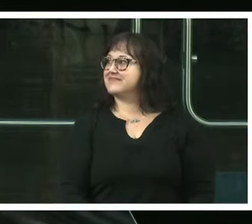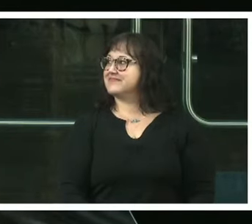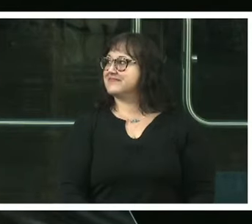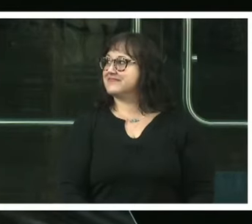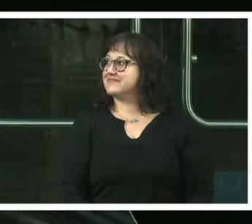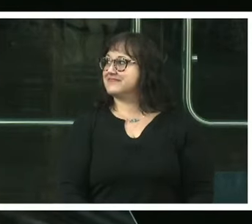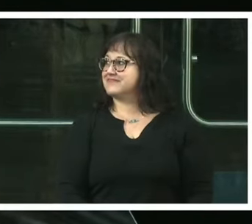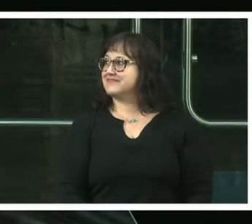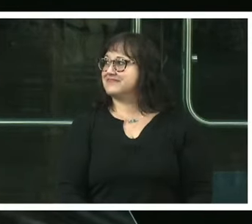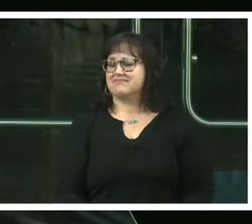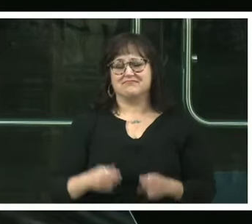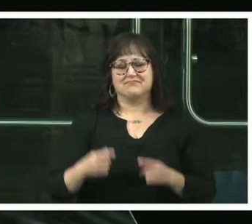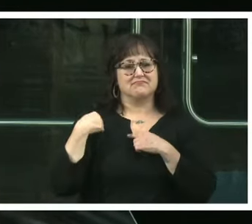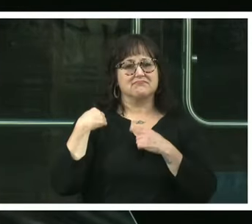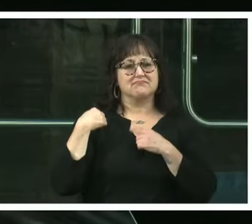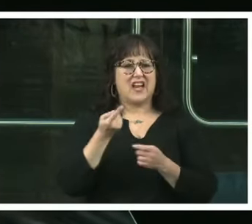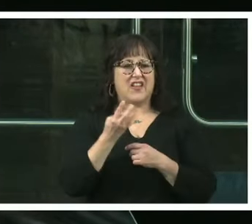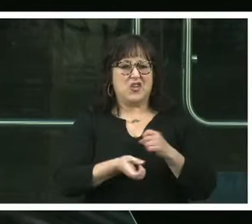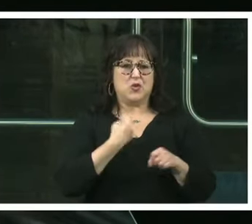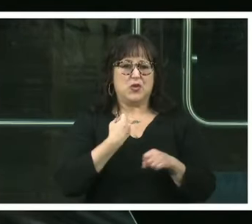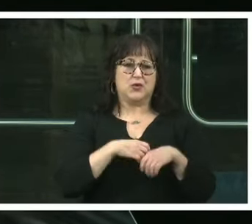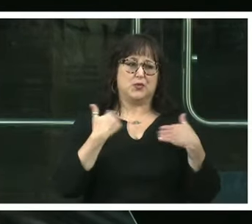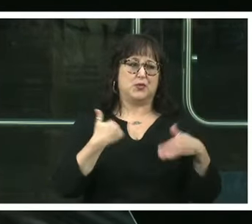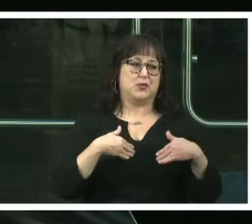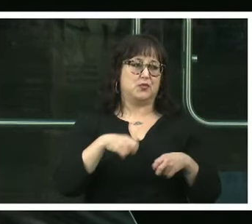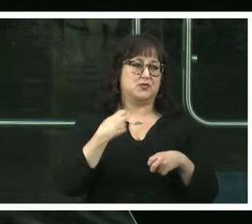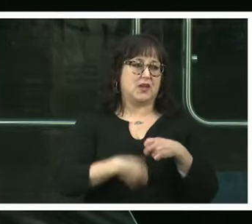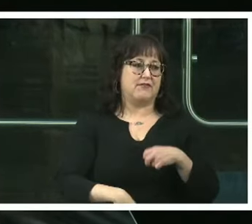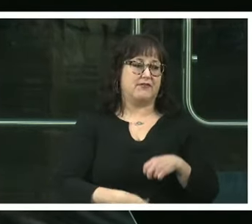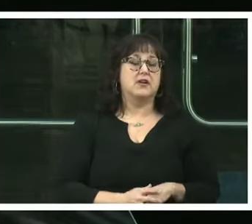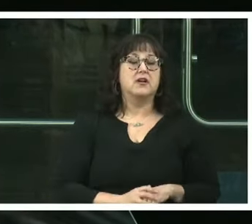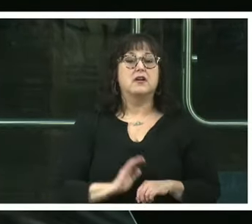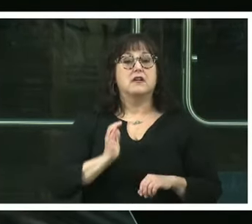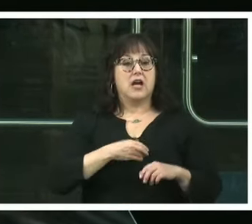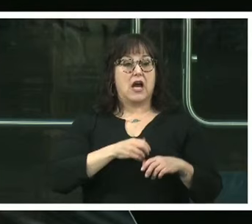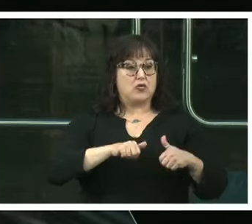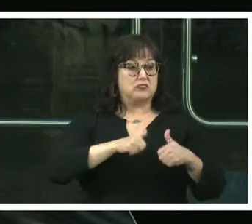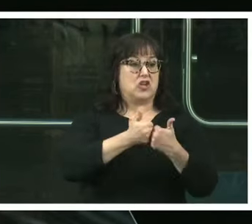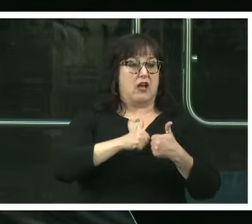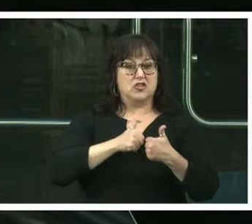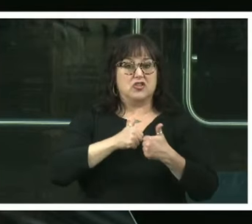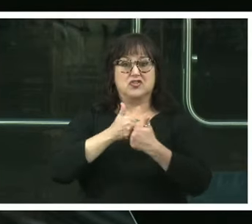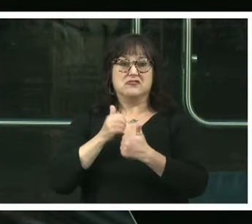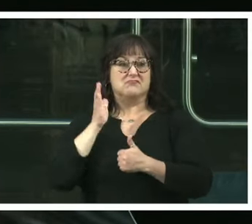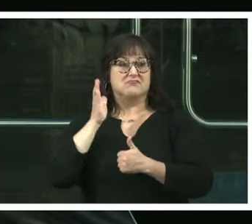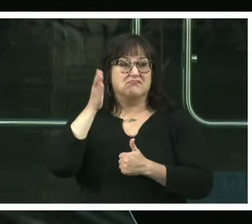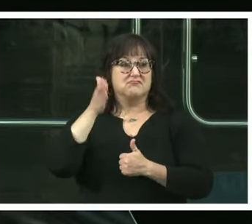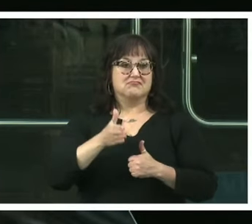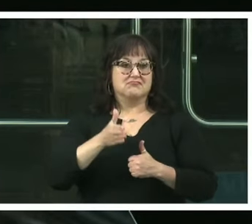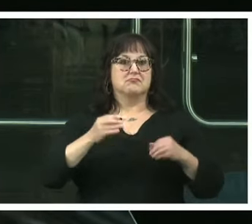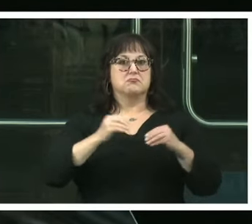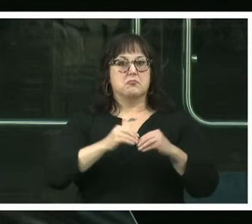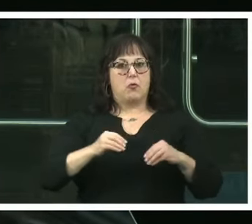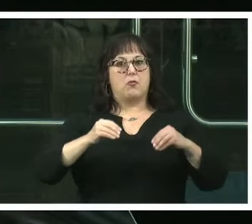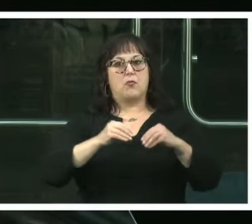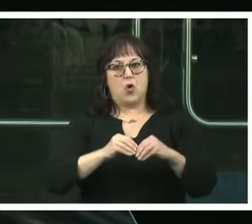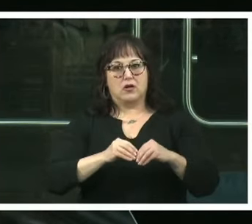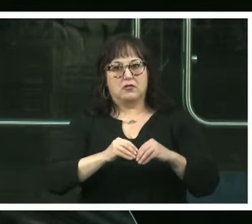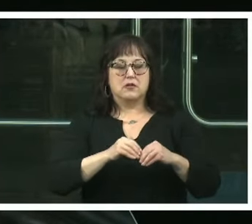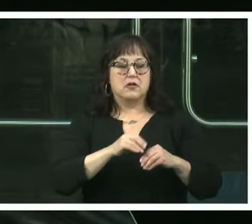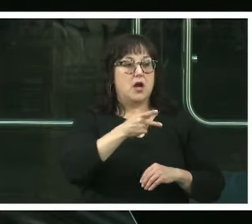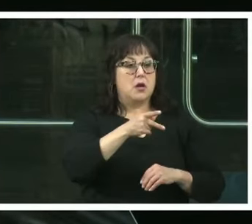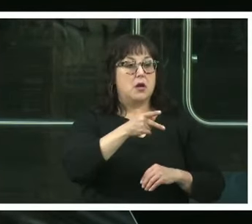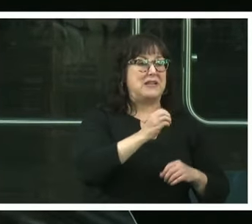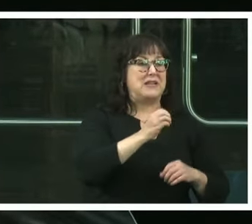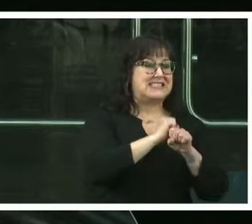The last few years have been tough, and our challenges ahead even tougher. Public